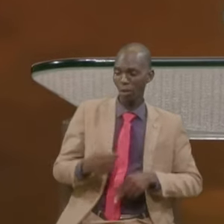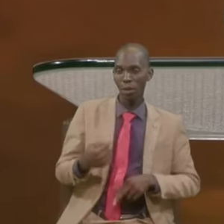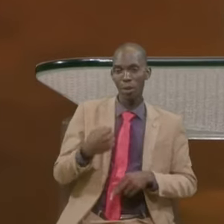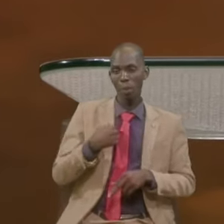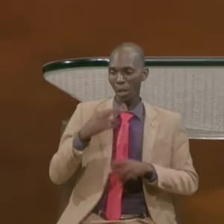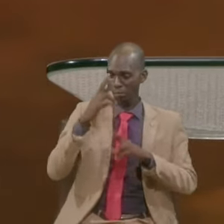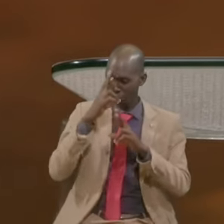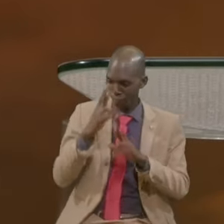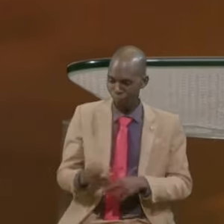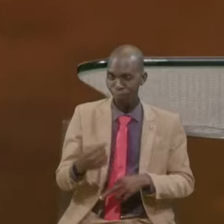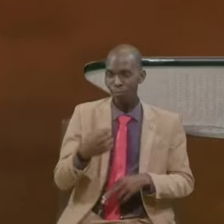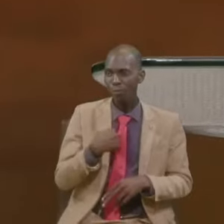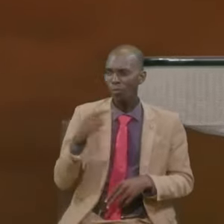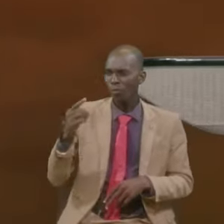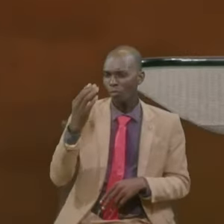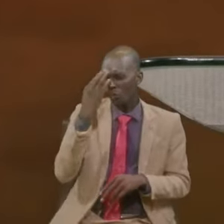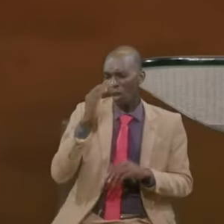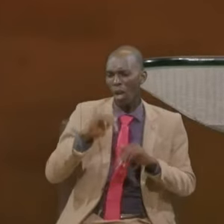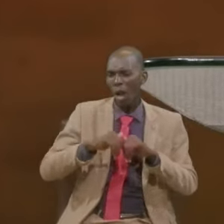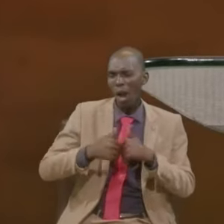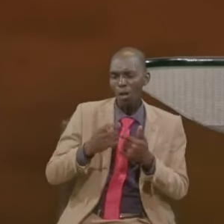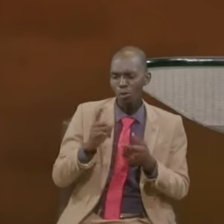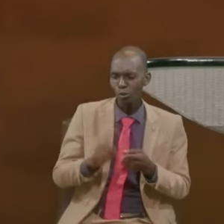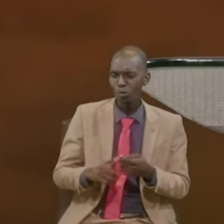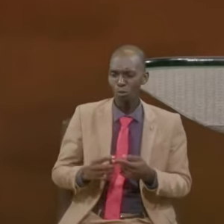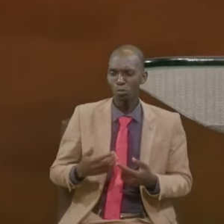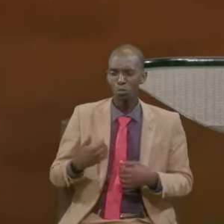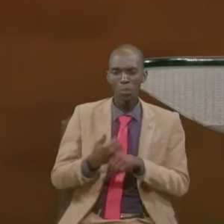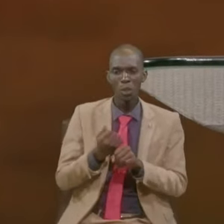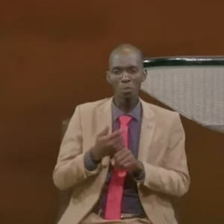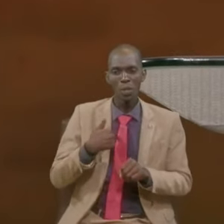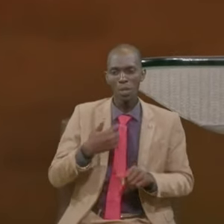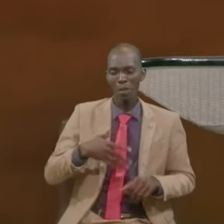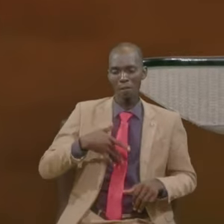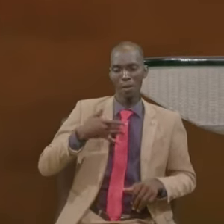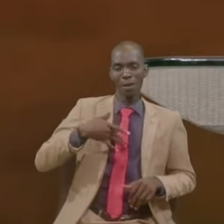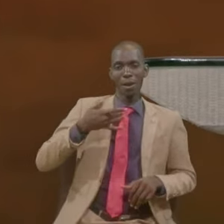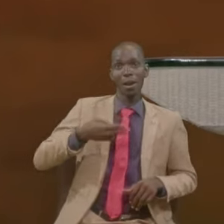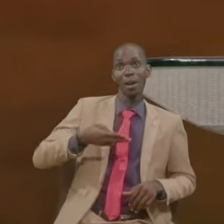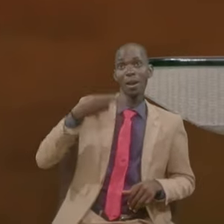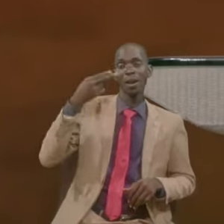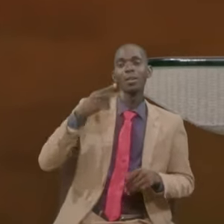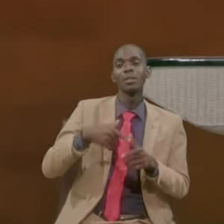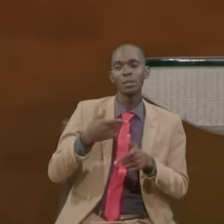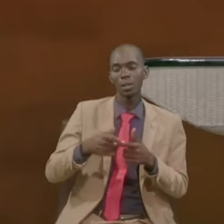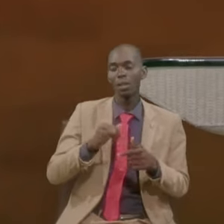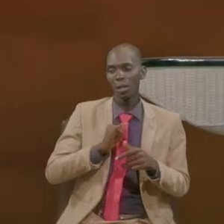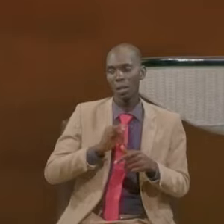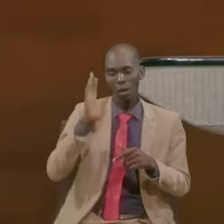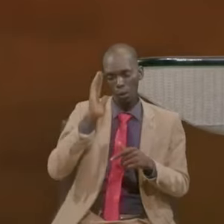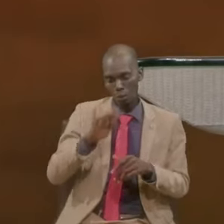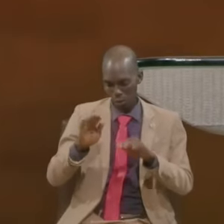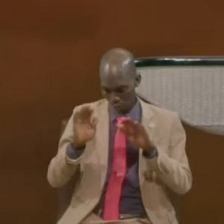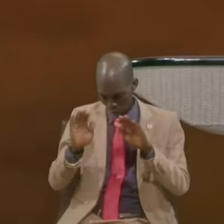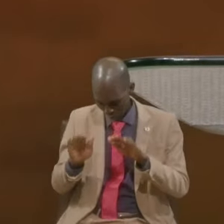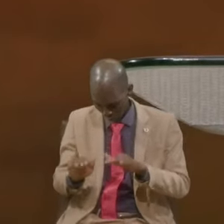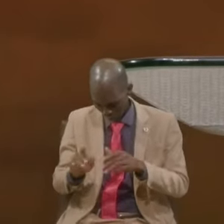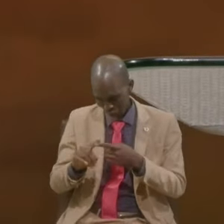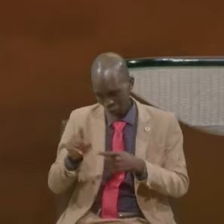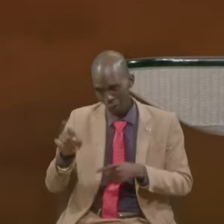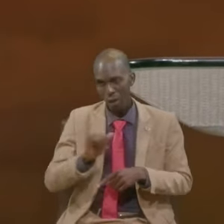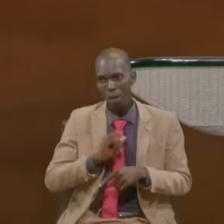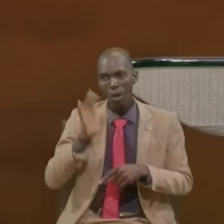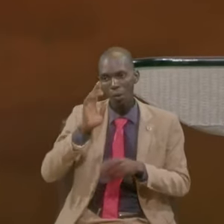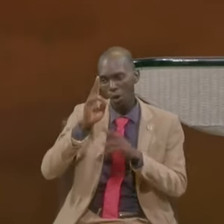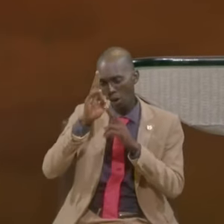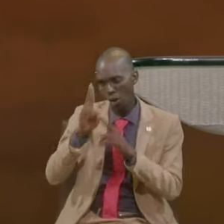respects me, he knows how to lift up somebody, so I will bend to him, I will honor him, I